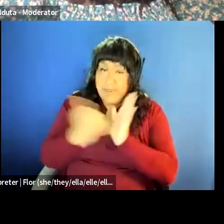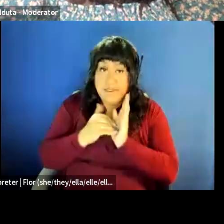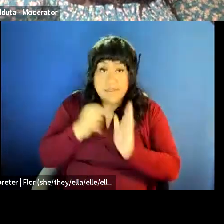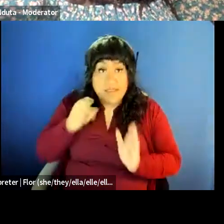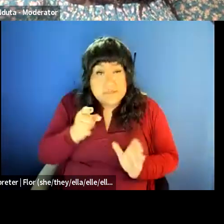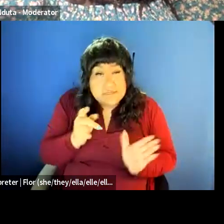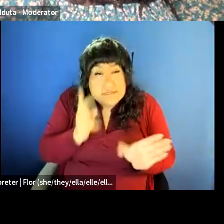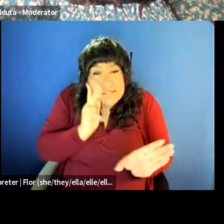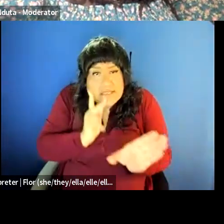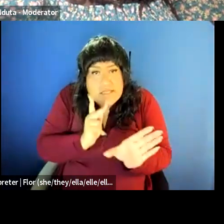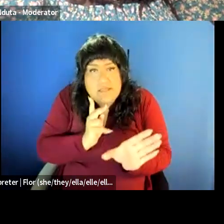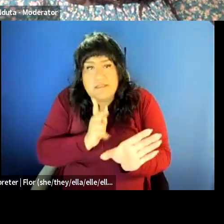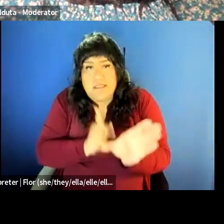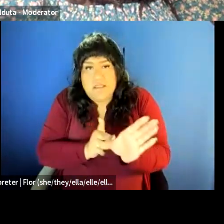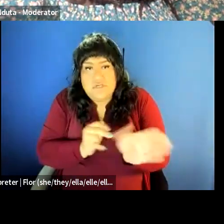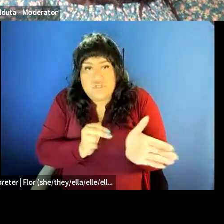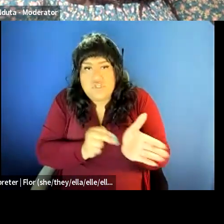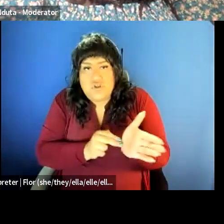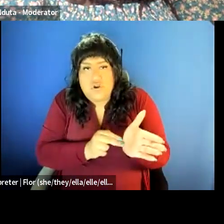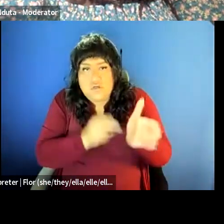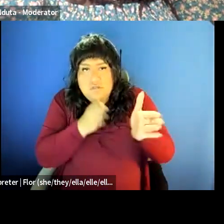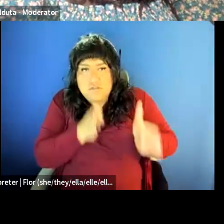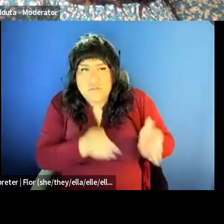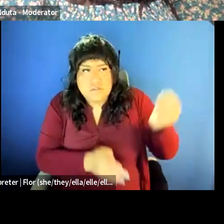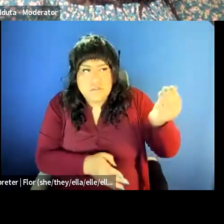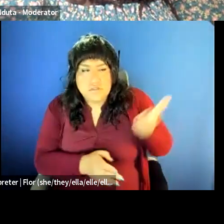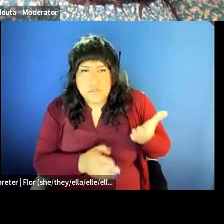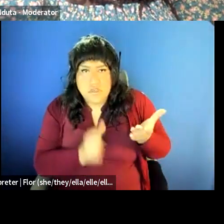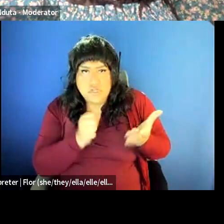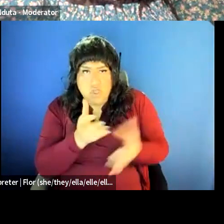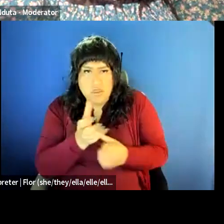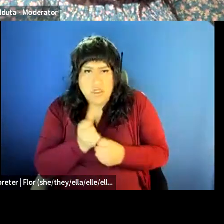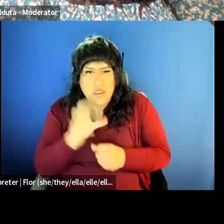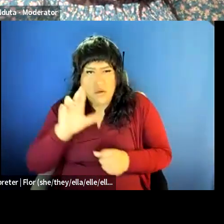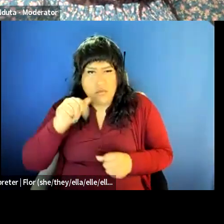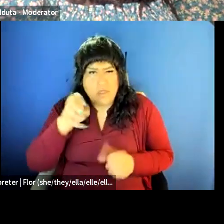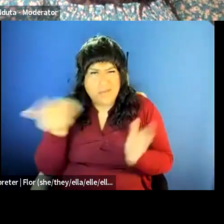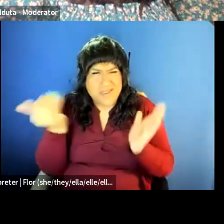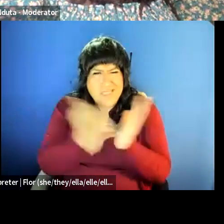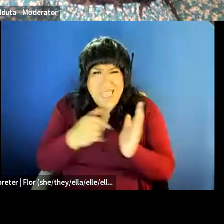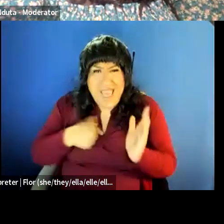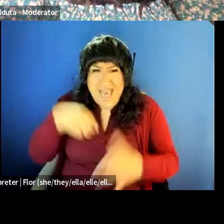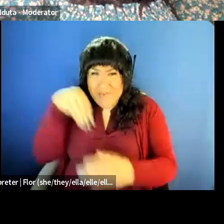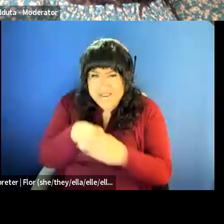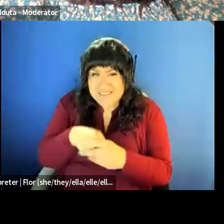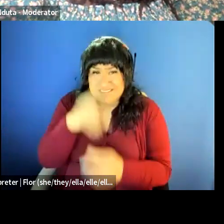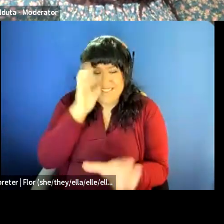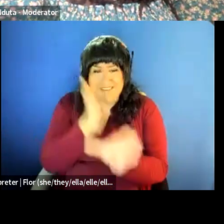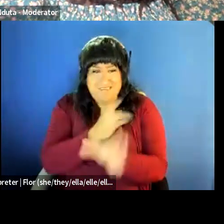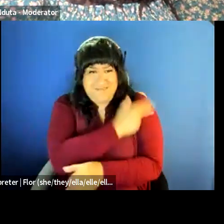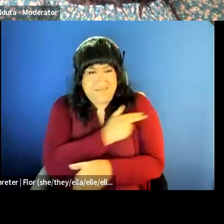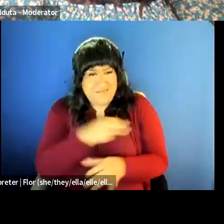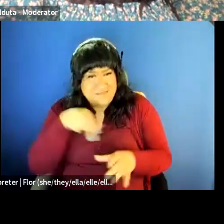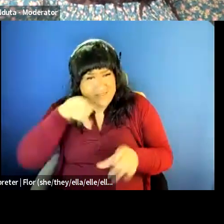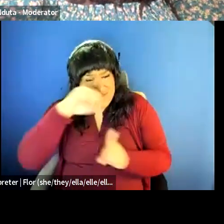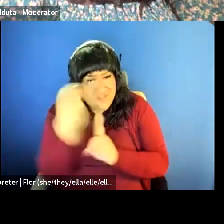nurse telling me not to let myself get raped again. And I'm in a psychiatric situation. I need to get out of here. Now, the